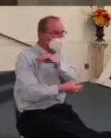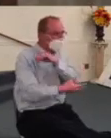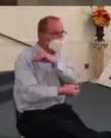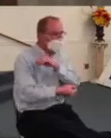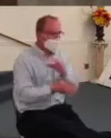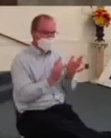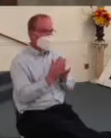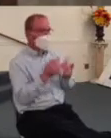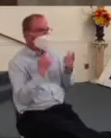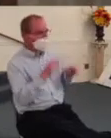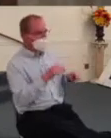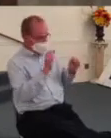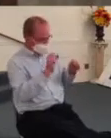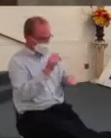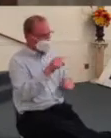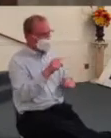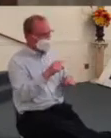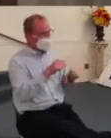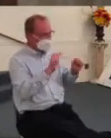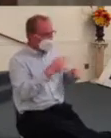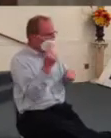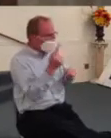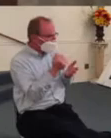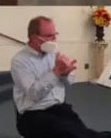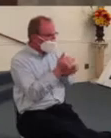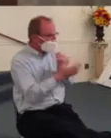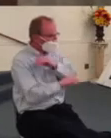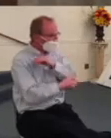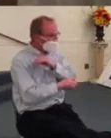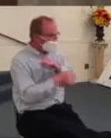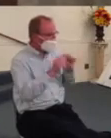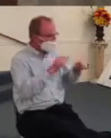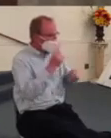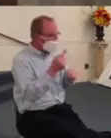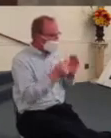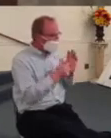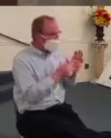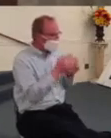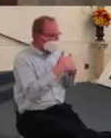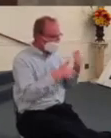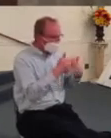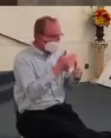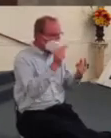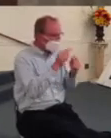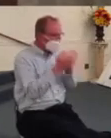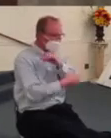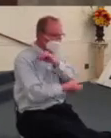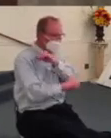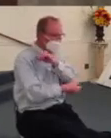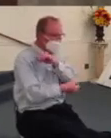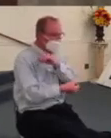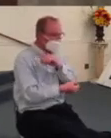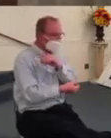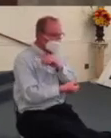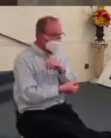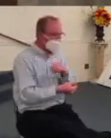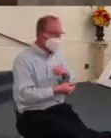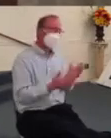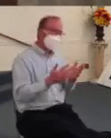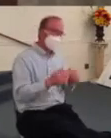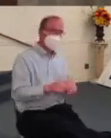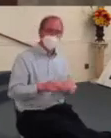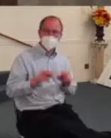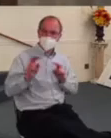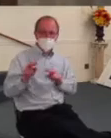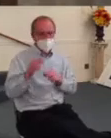a kindness to them. Well, let's look at this woman for a few moments now. What shall we